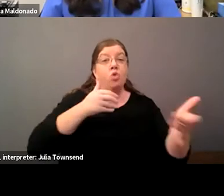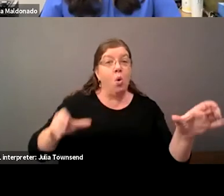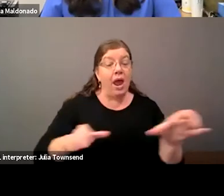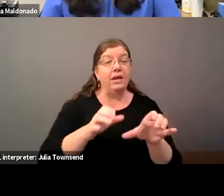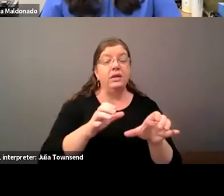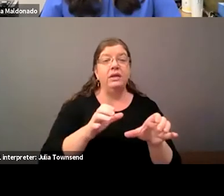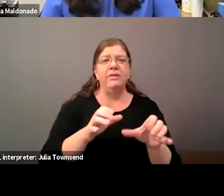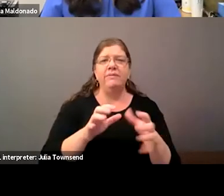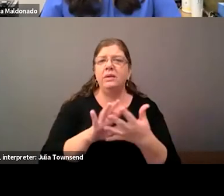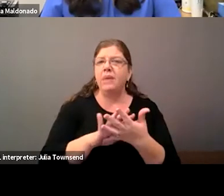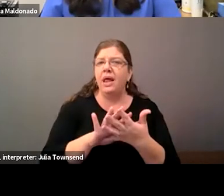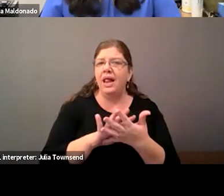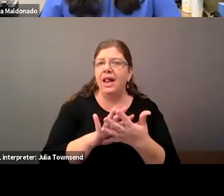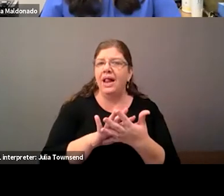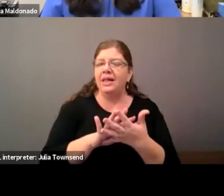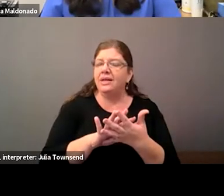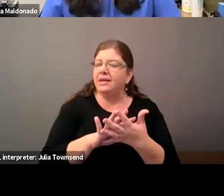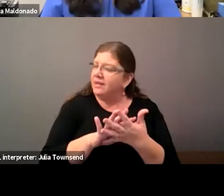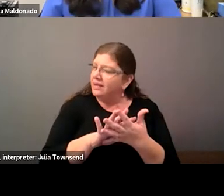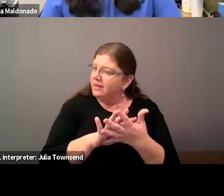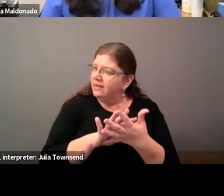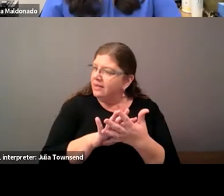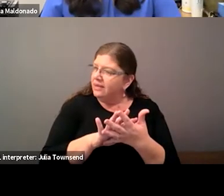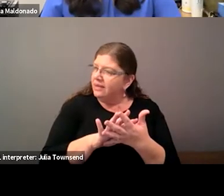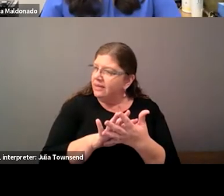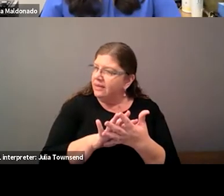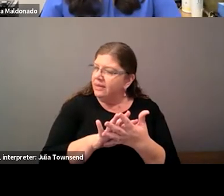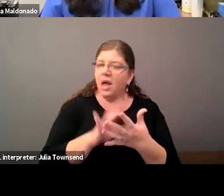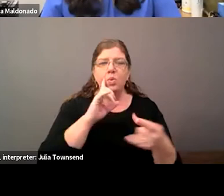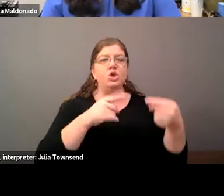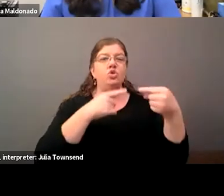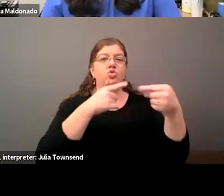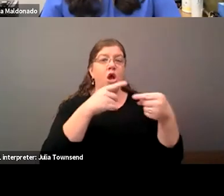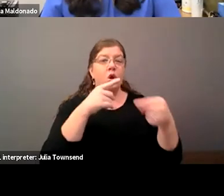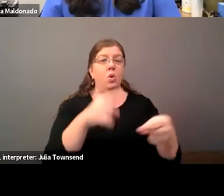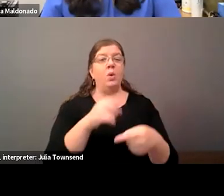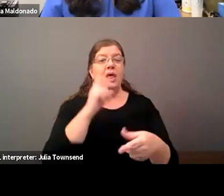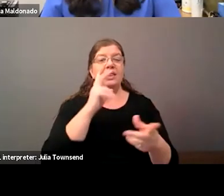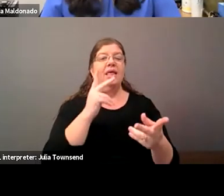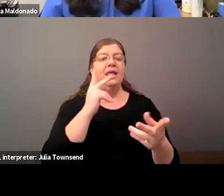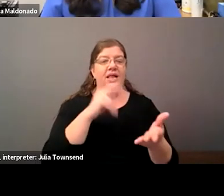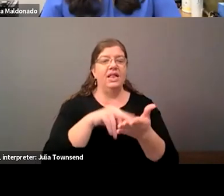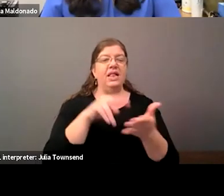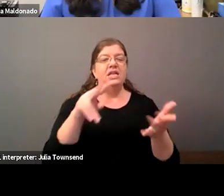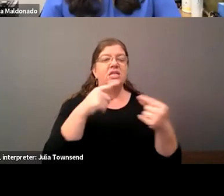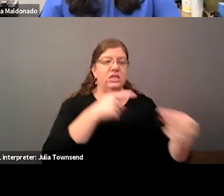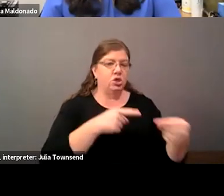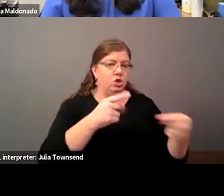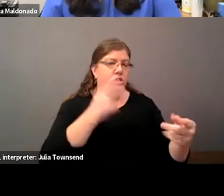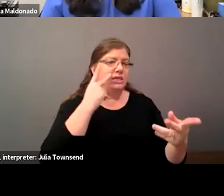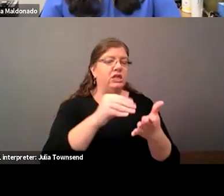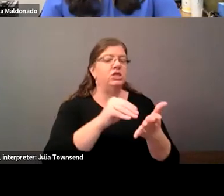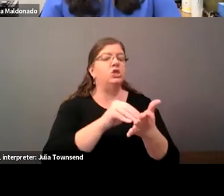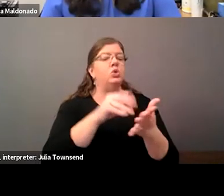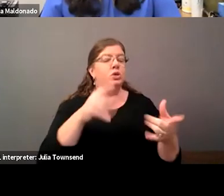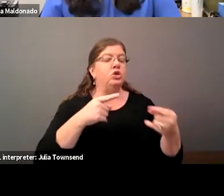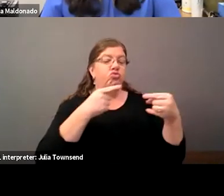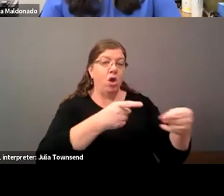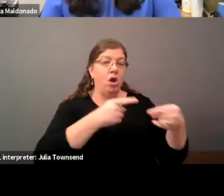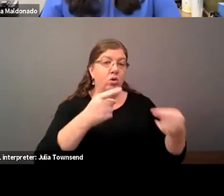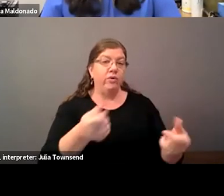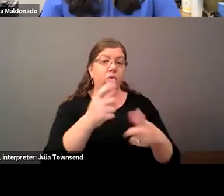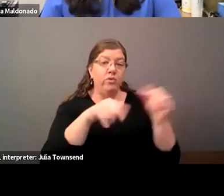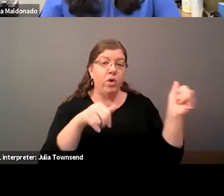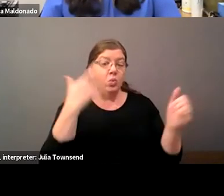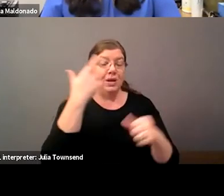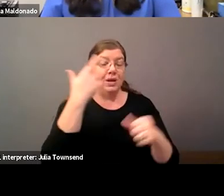times the worst do struggle with literacy for a variety of reasons and we are still sadly not doing